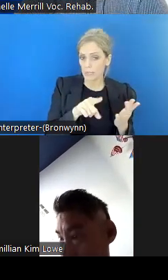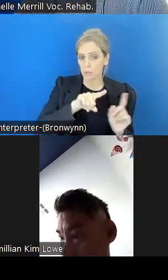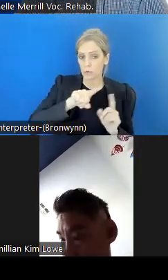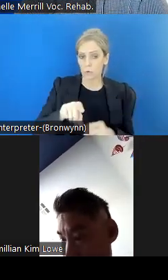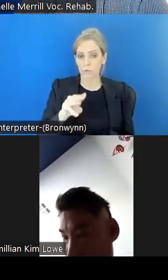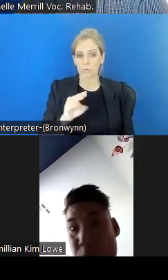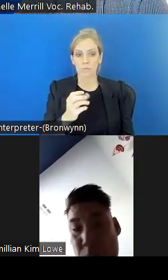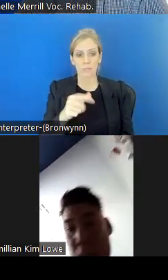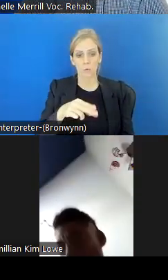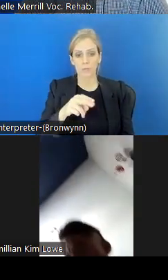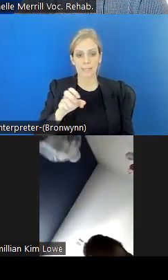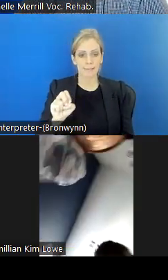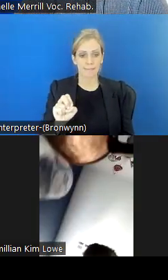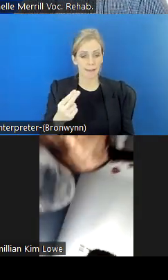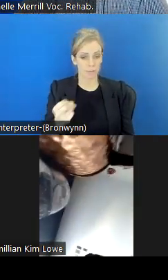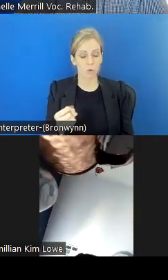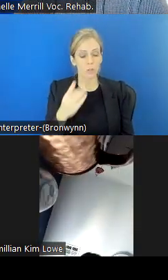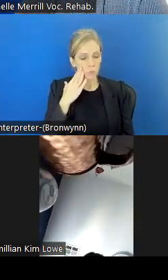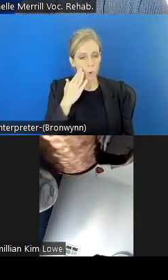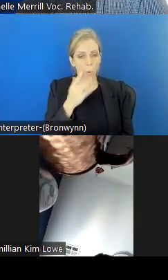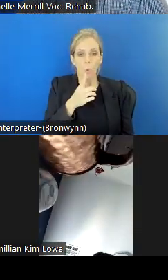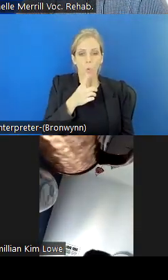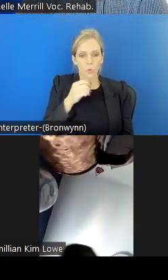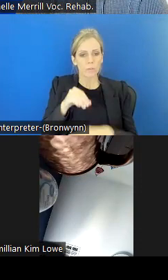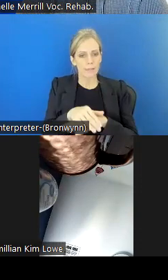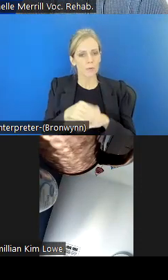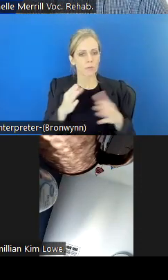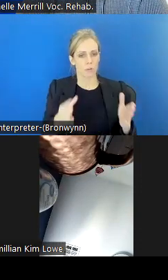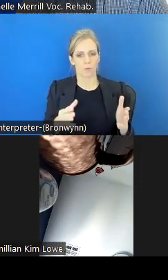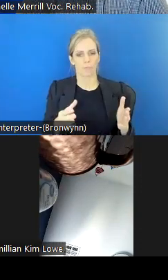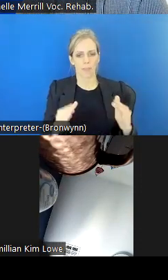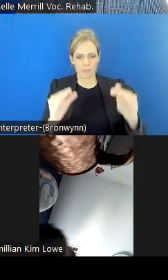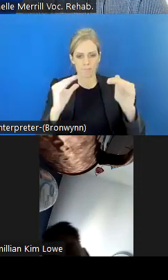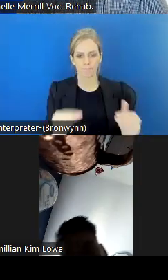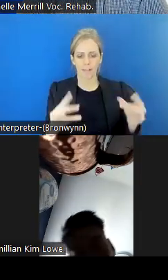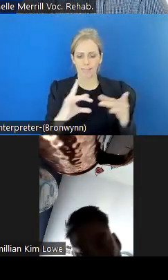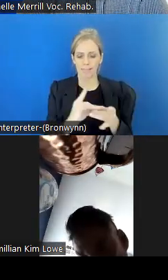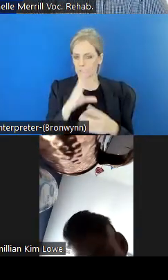counselor. Here's his a link straight to his email and a link to his phone number.